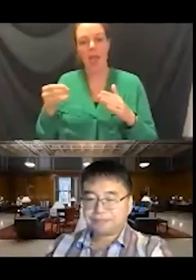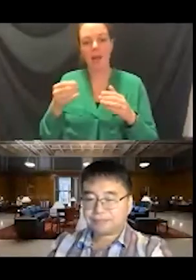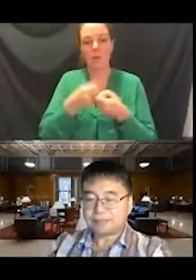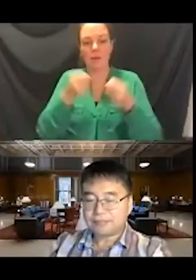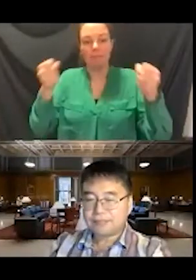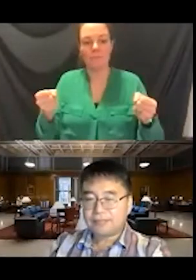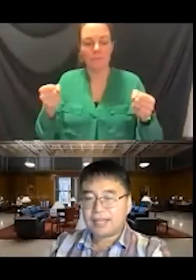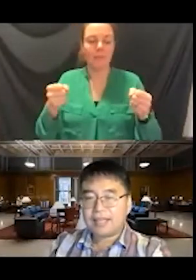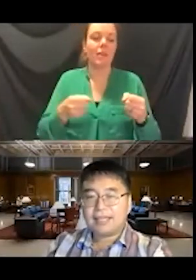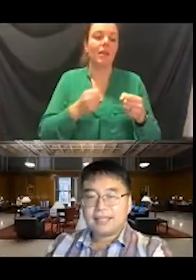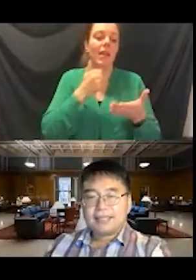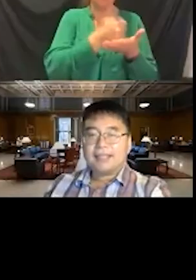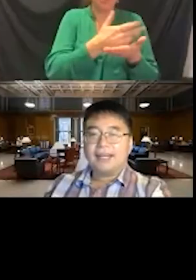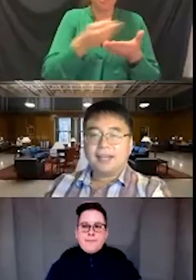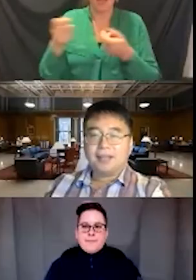well.